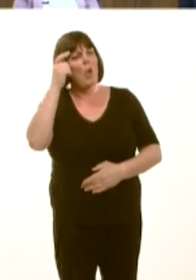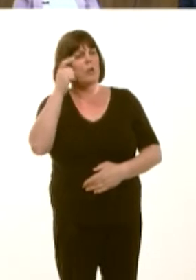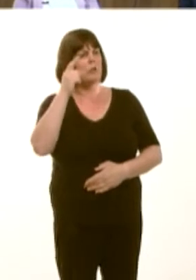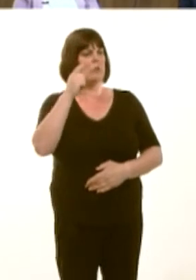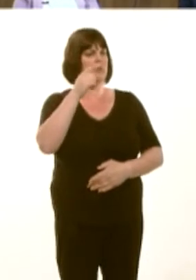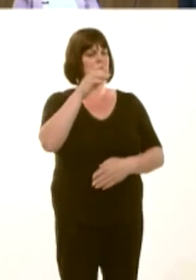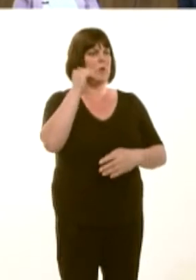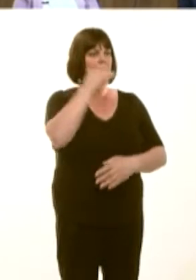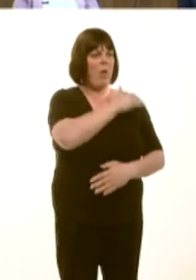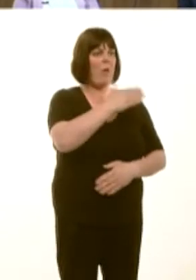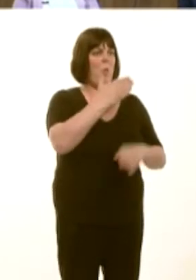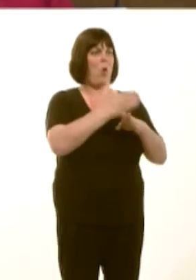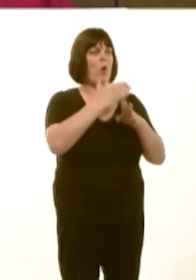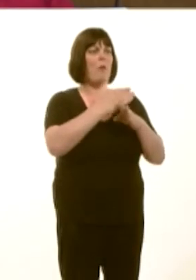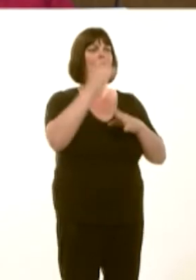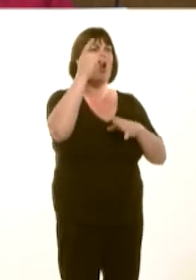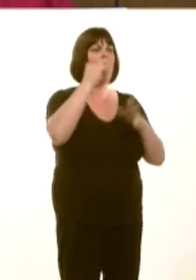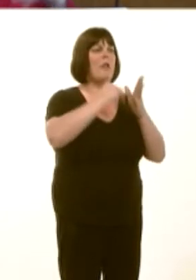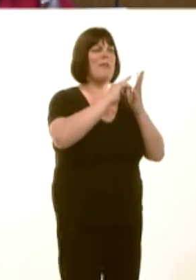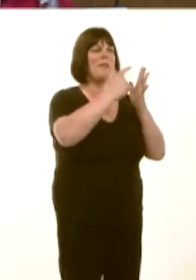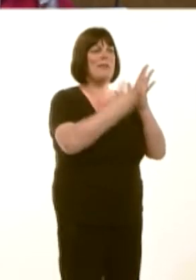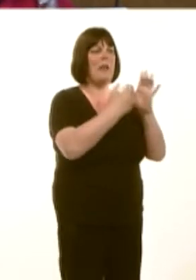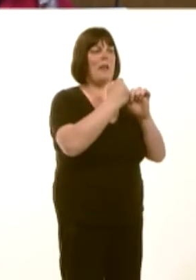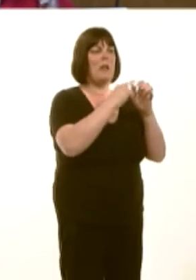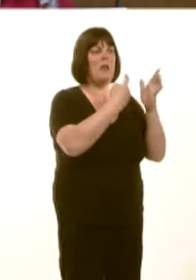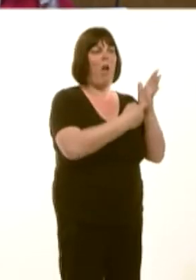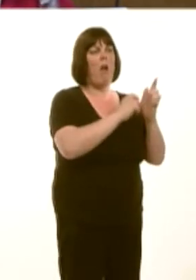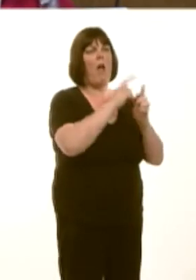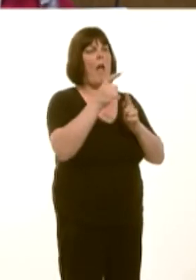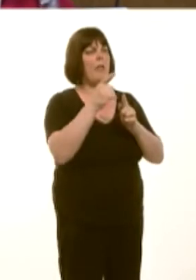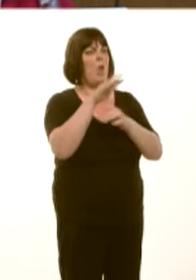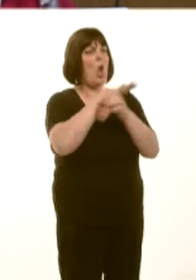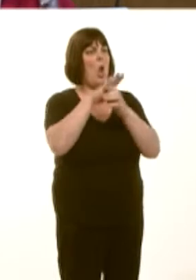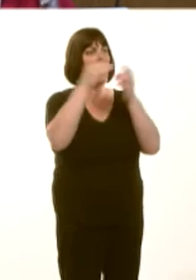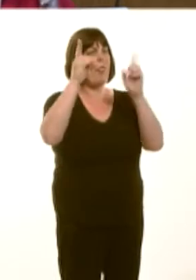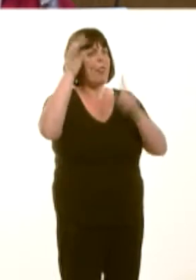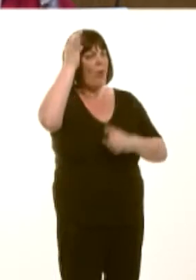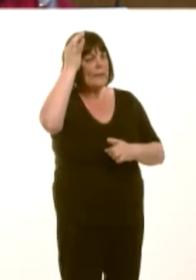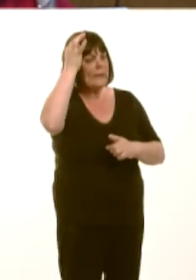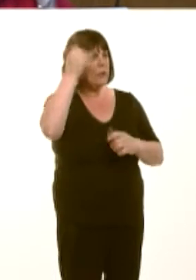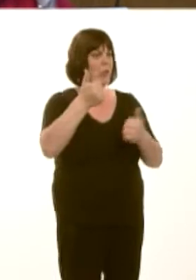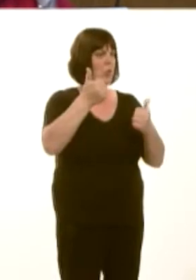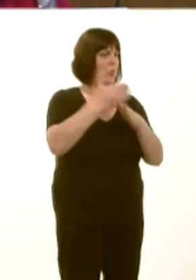venture between the college, Coleg Sir Gar, and the local authority, who have a very good, close working relationship.